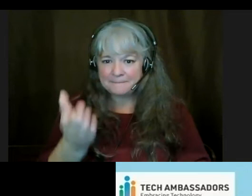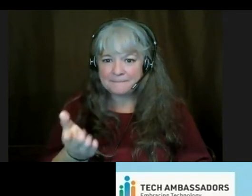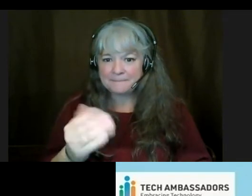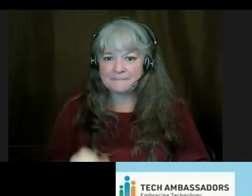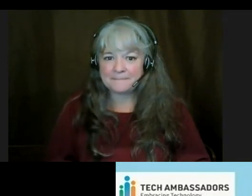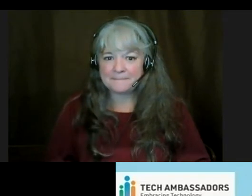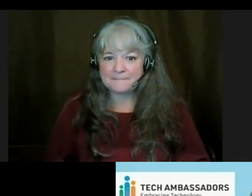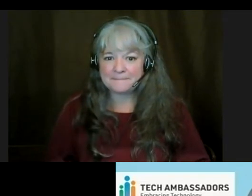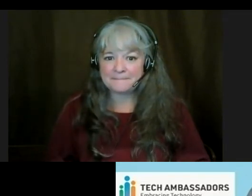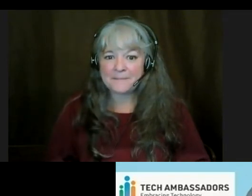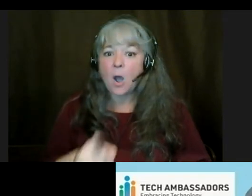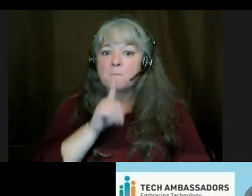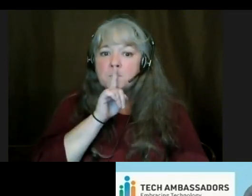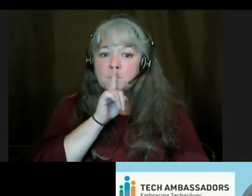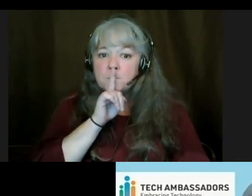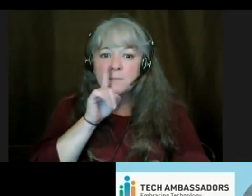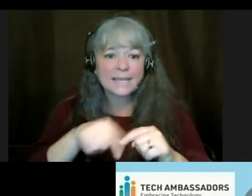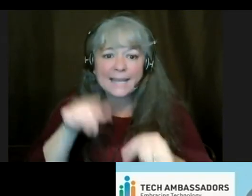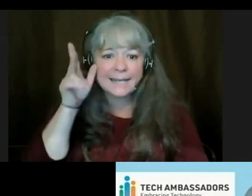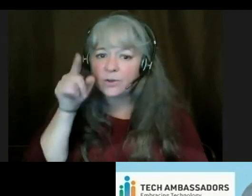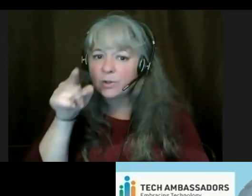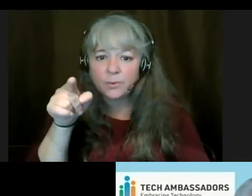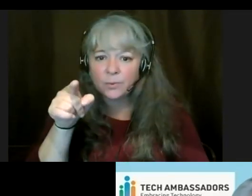Oh, you're muted there, Chris.